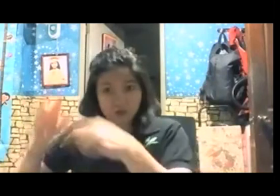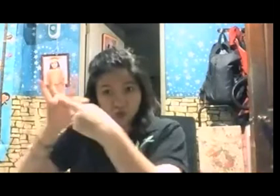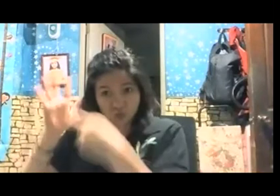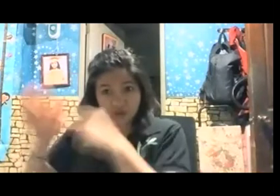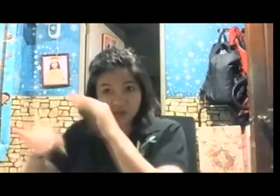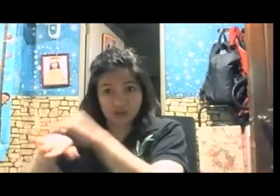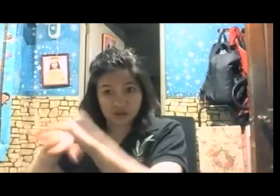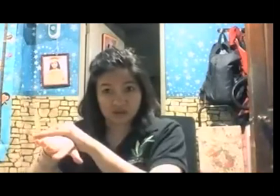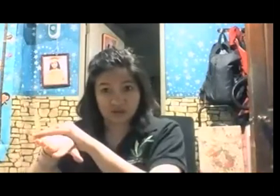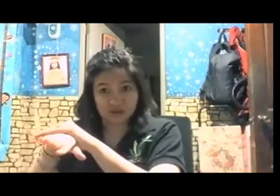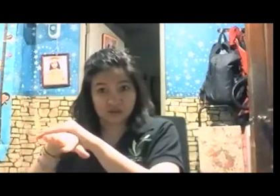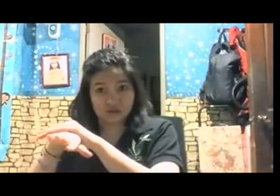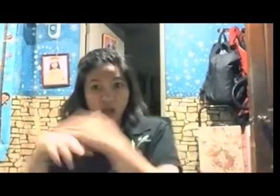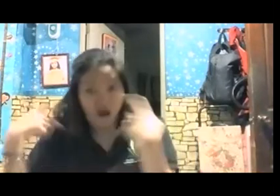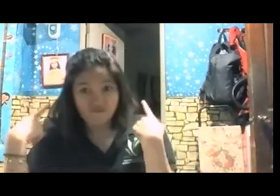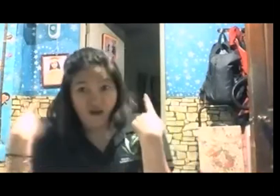to.